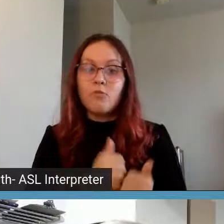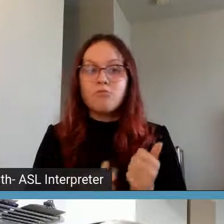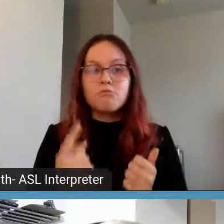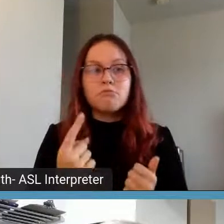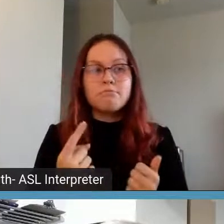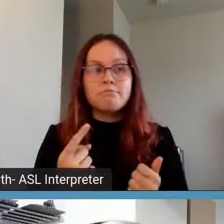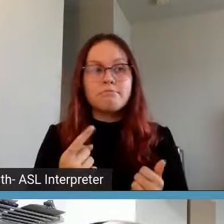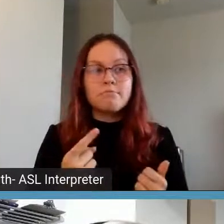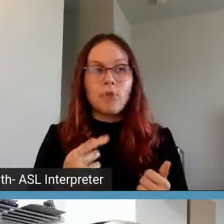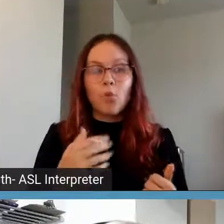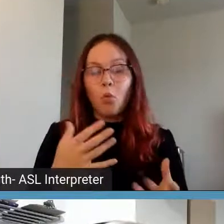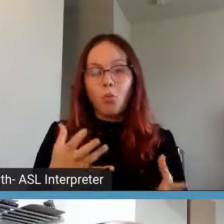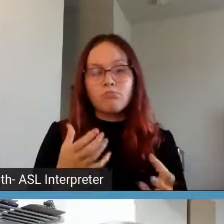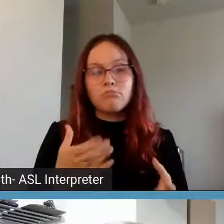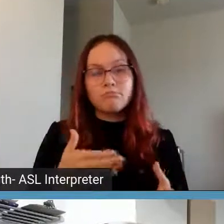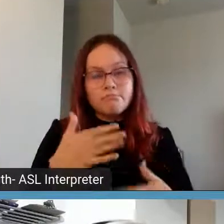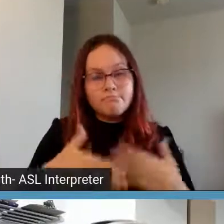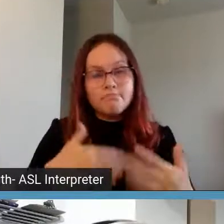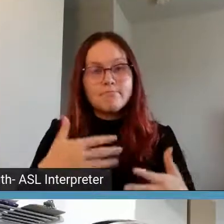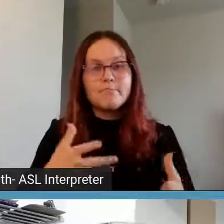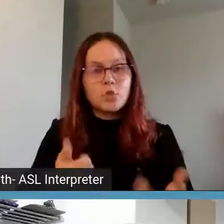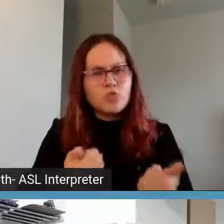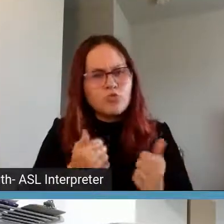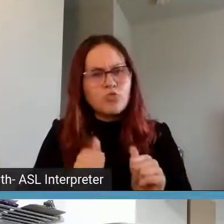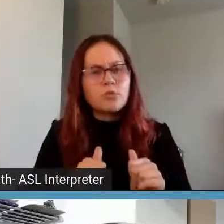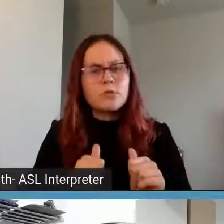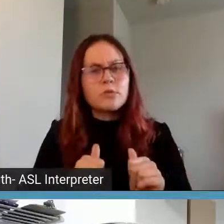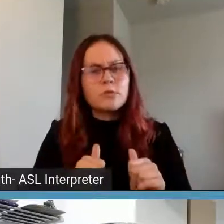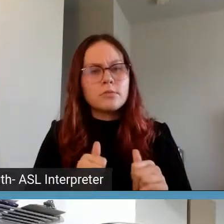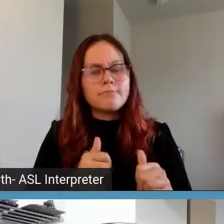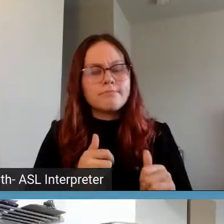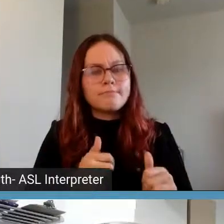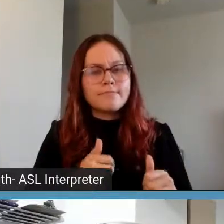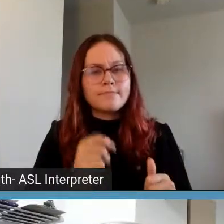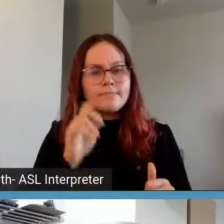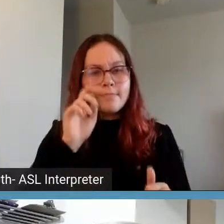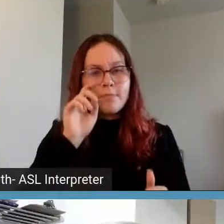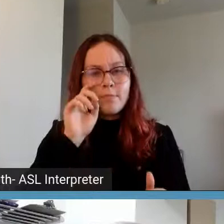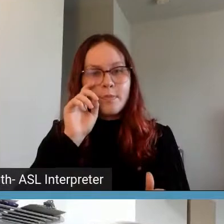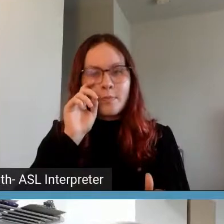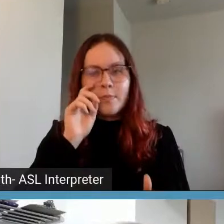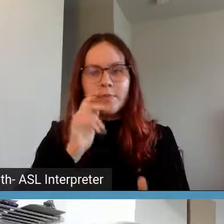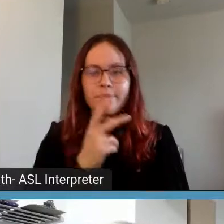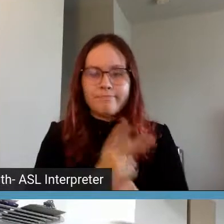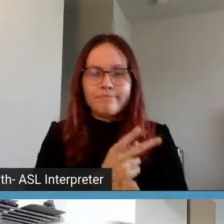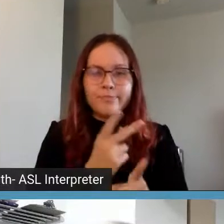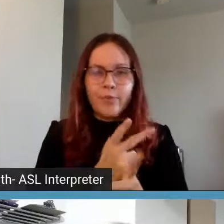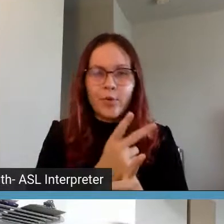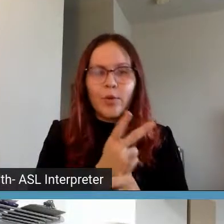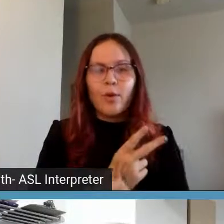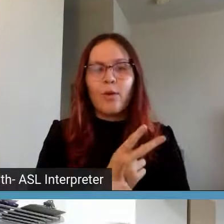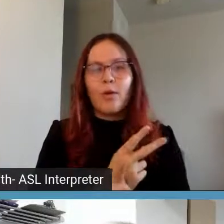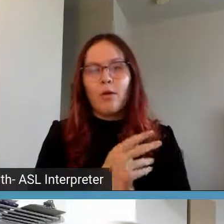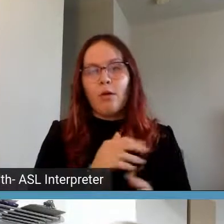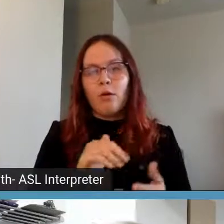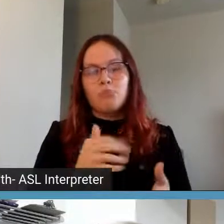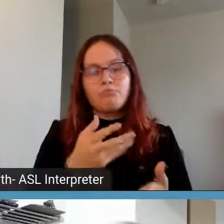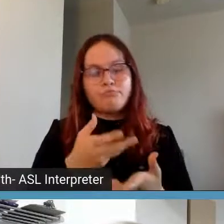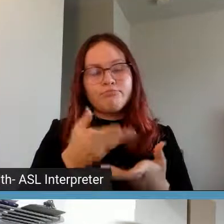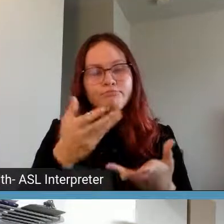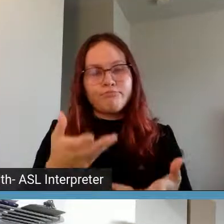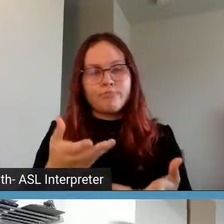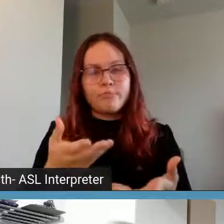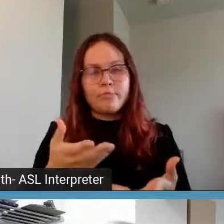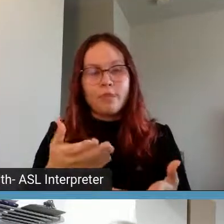able to incorporate not only this Third Thursday program that I talked about today, but we have a Slow Art Friday program.